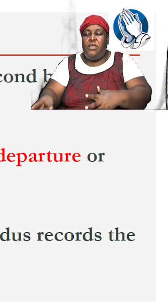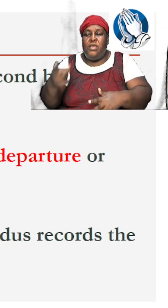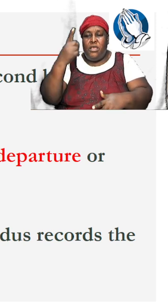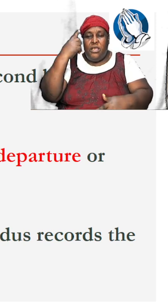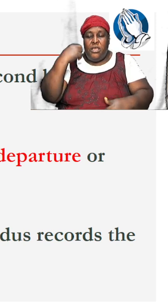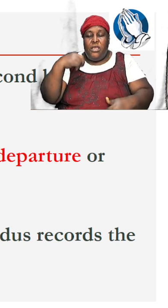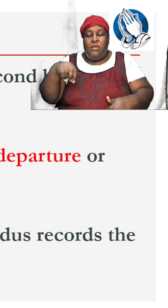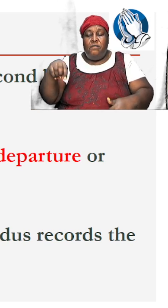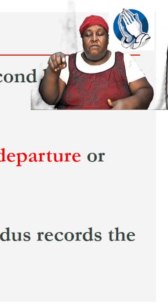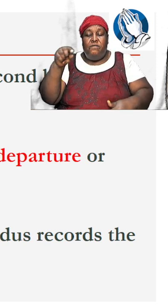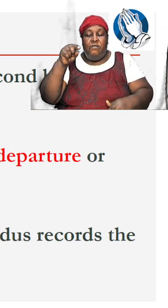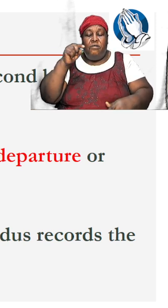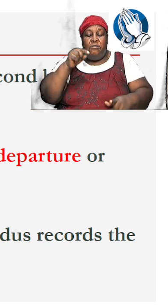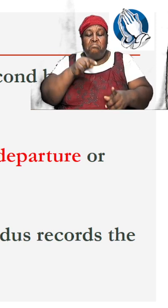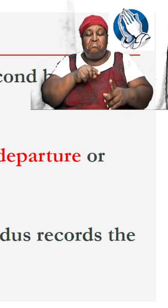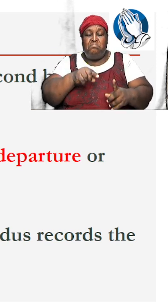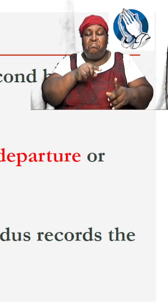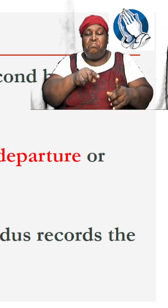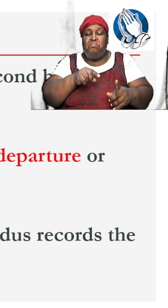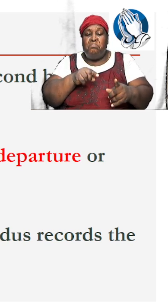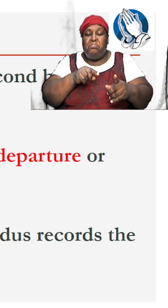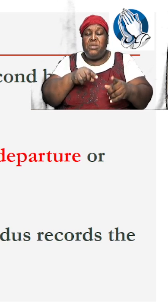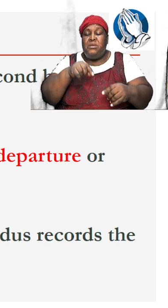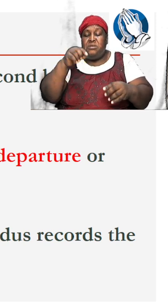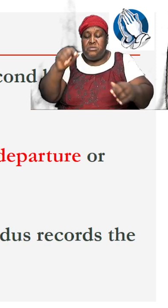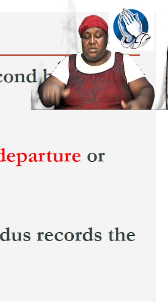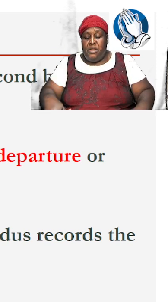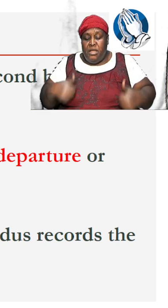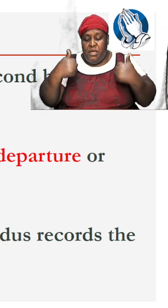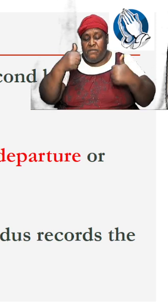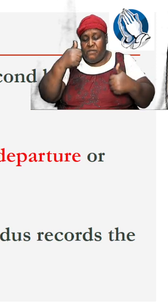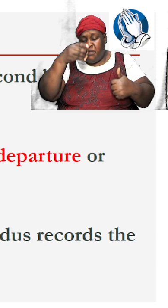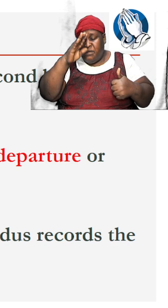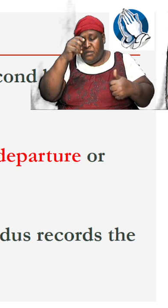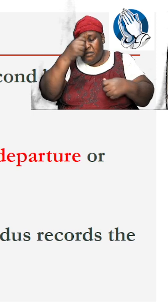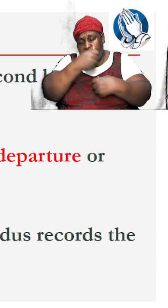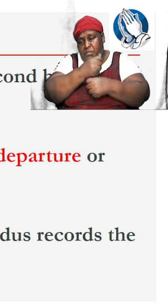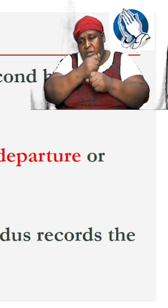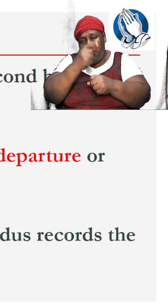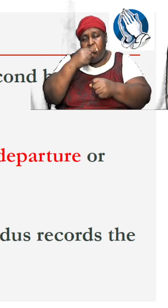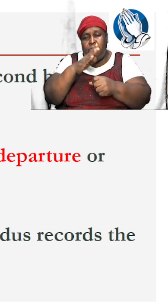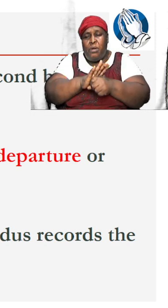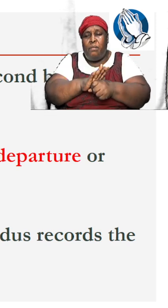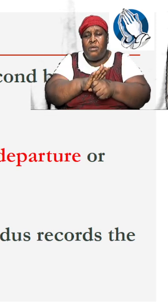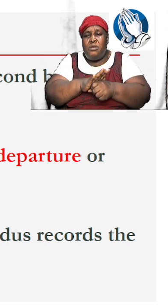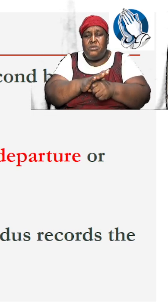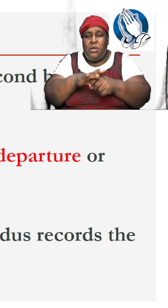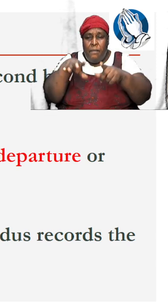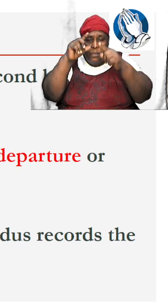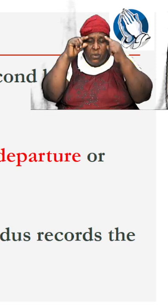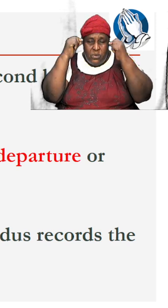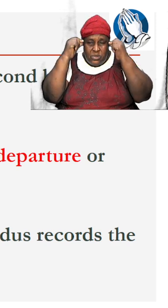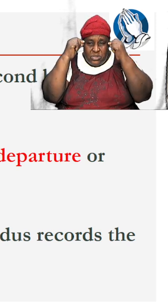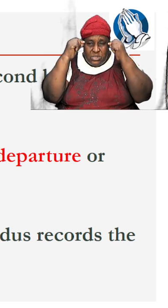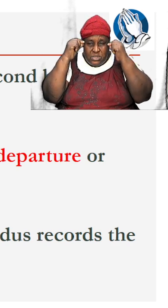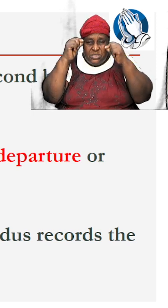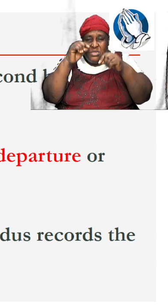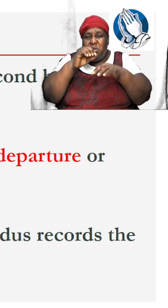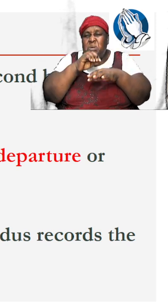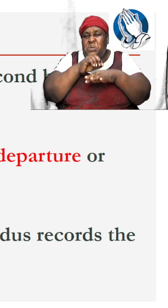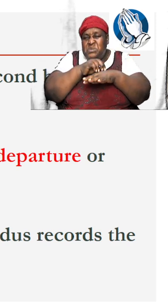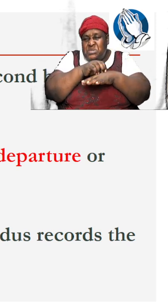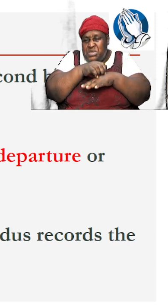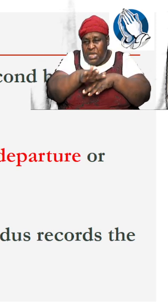Sinai region, and God made a promise to him in Exodus chapter 3. God said to him that he was going to send him